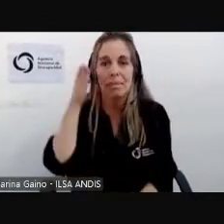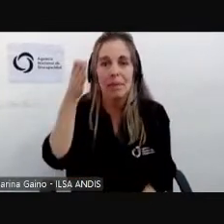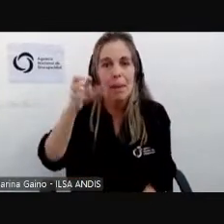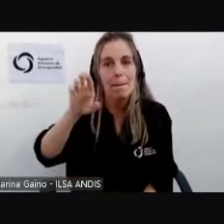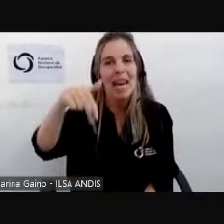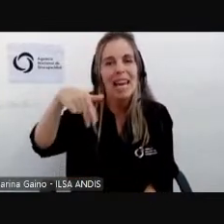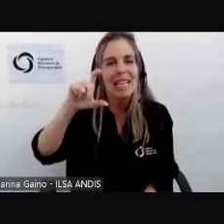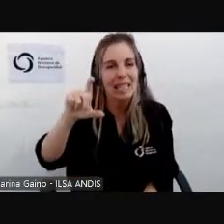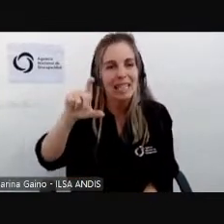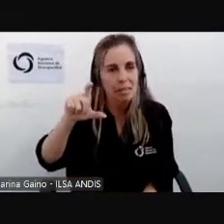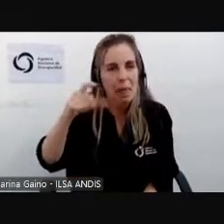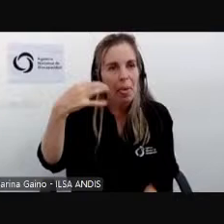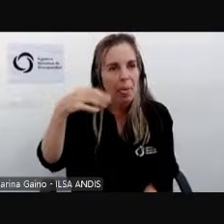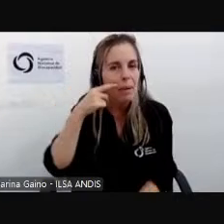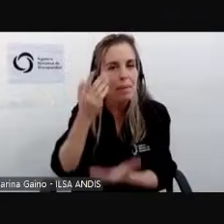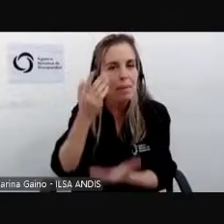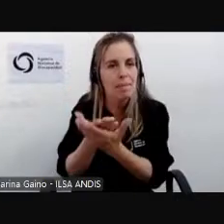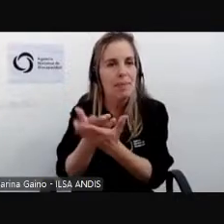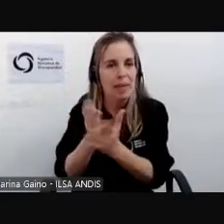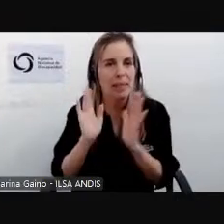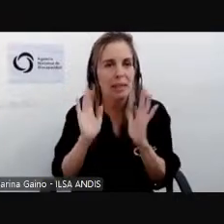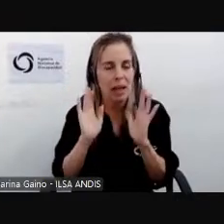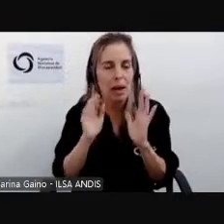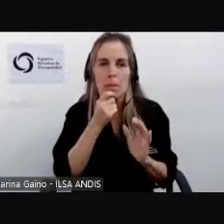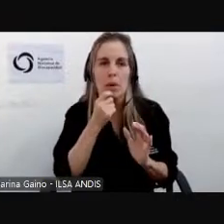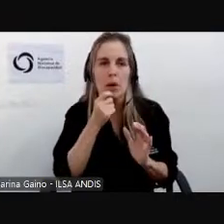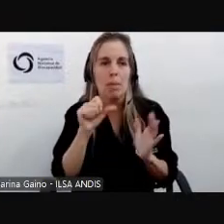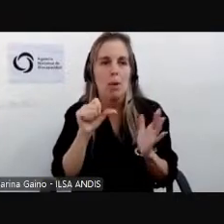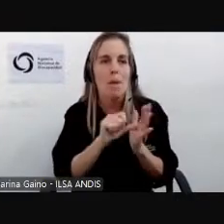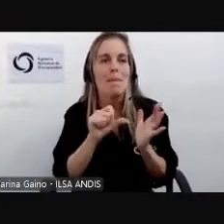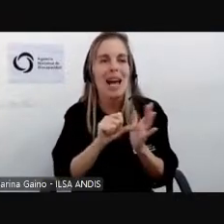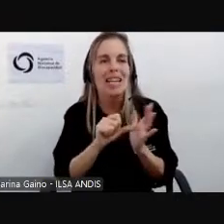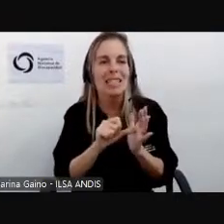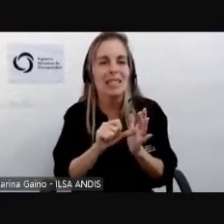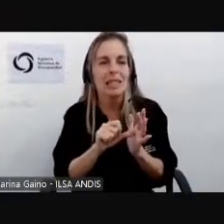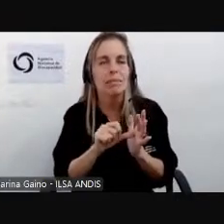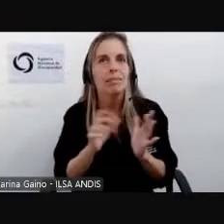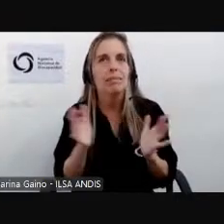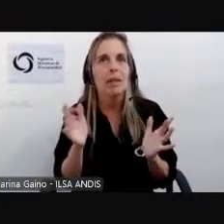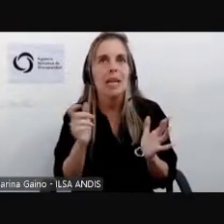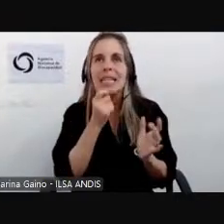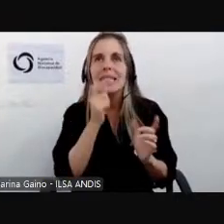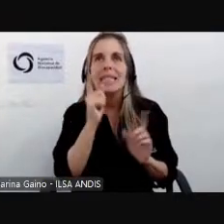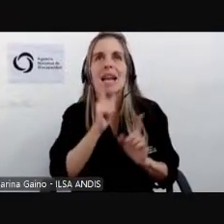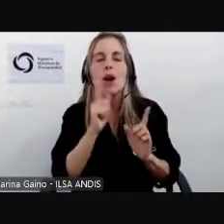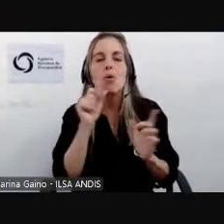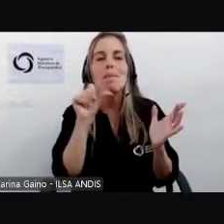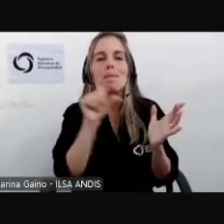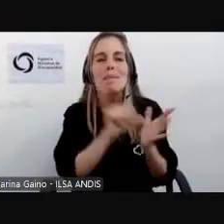they may bring the case to their national focal point. Actually,